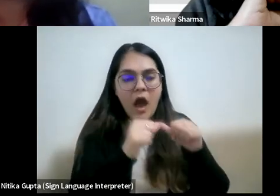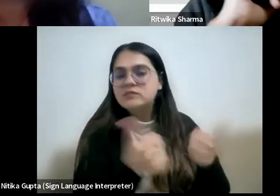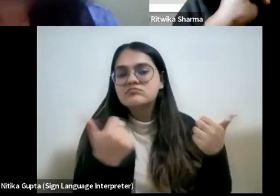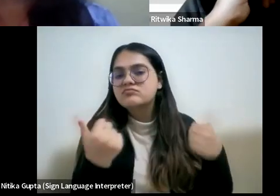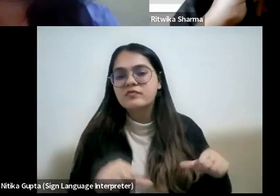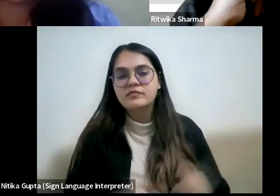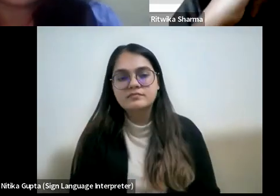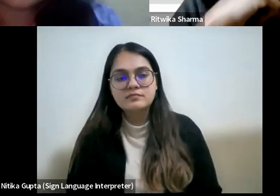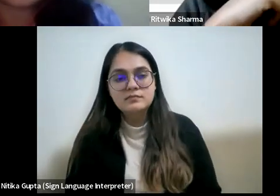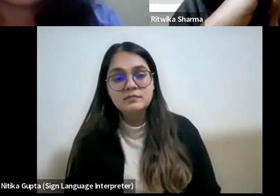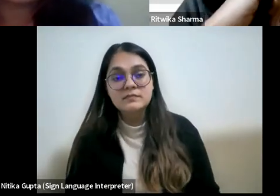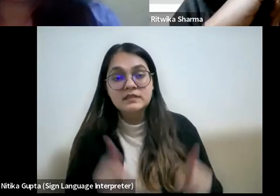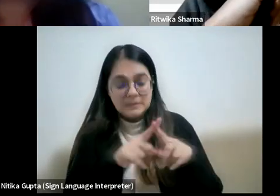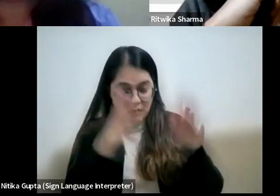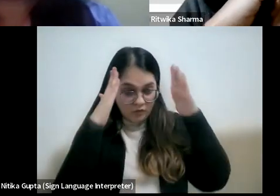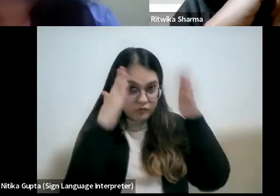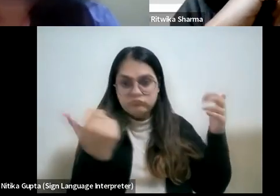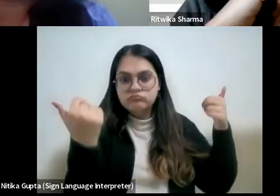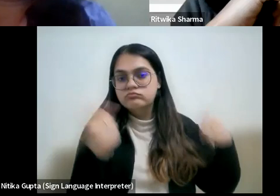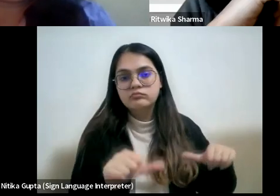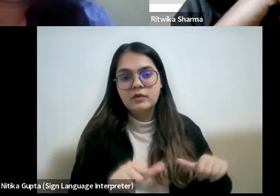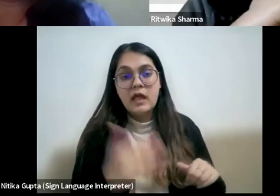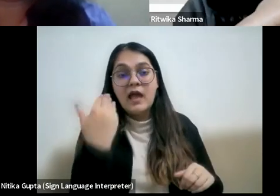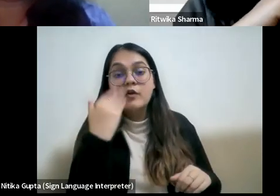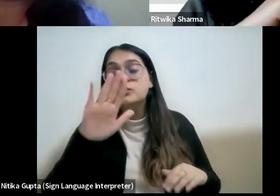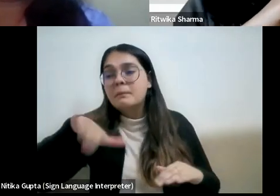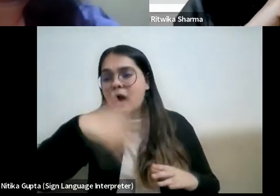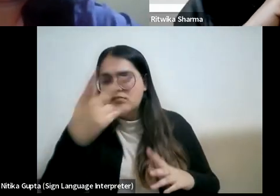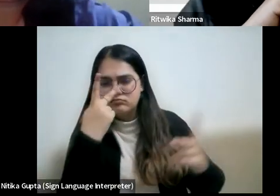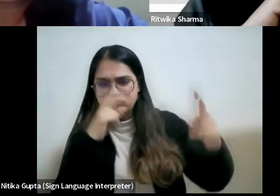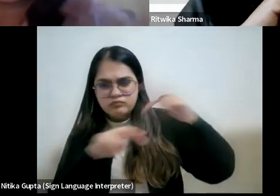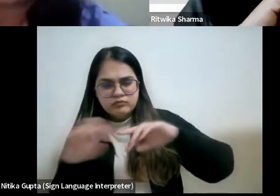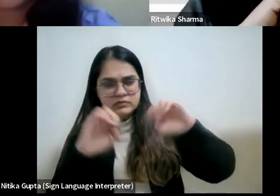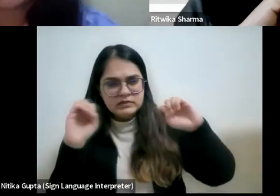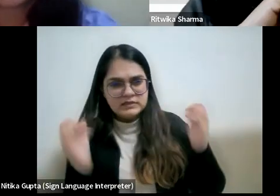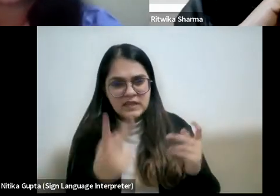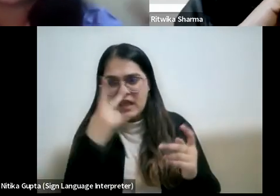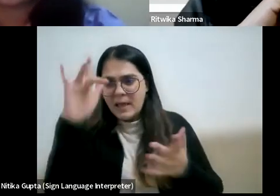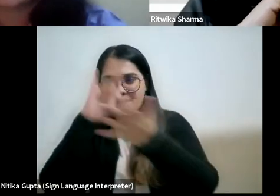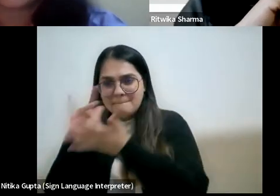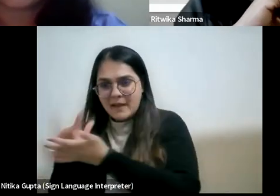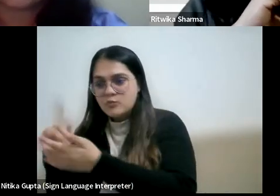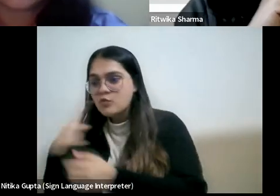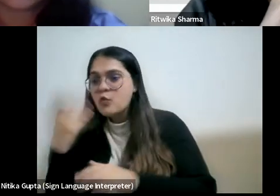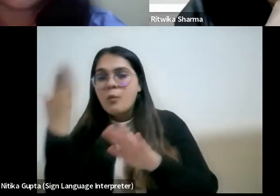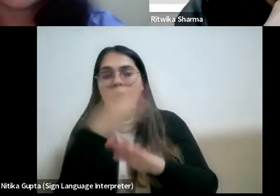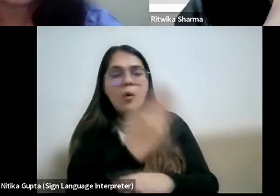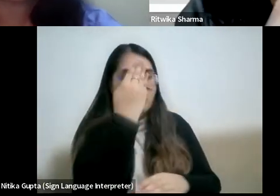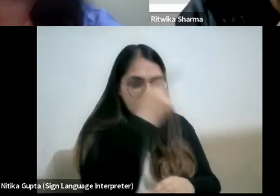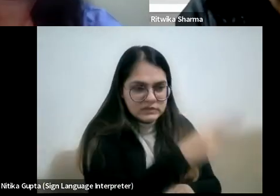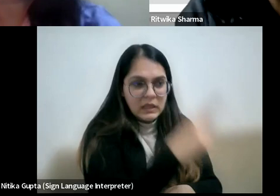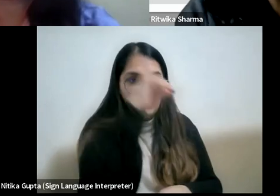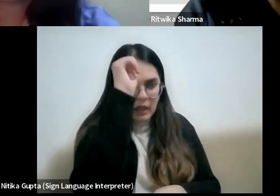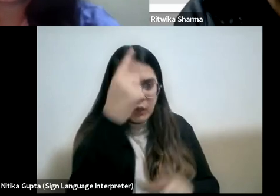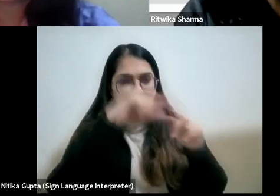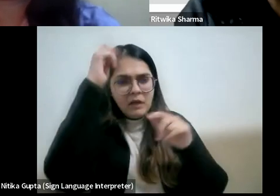those questions in more specific manner, is when we started looking at all this ethnographic aspects and who exactly should we include.